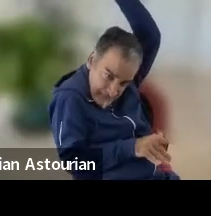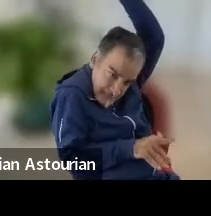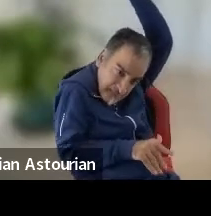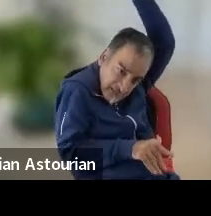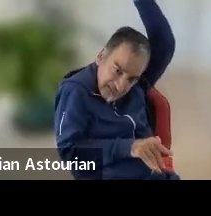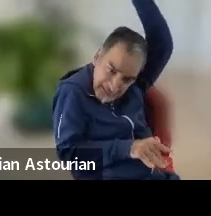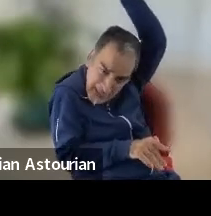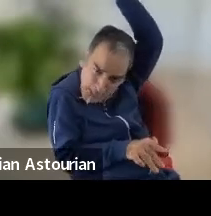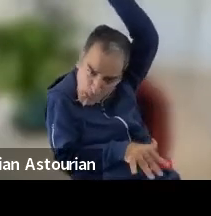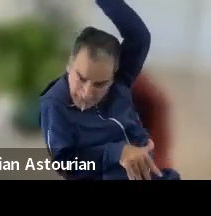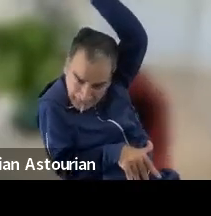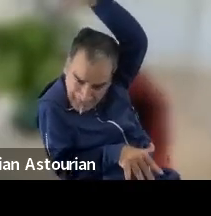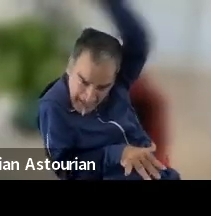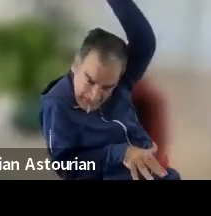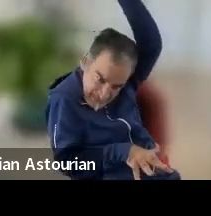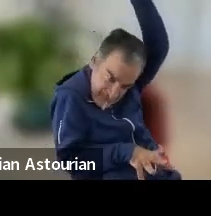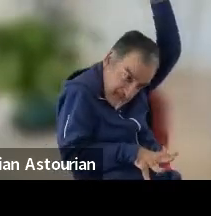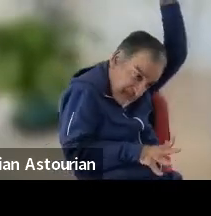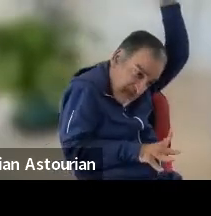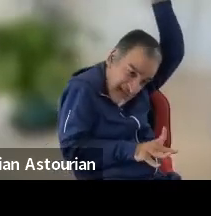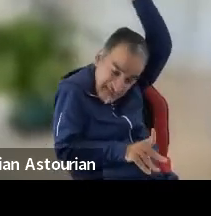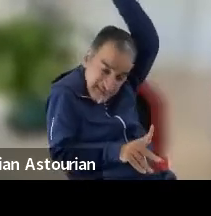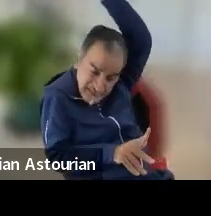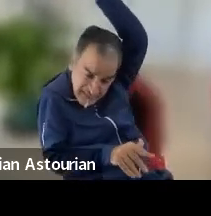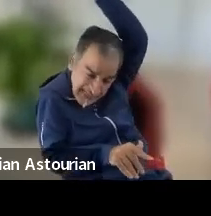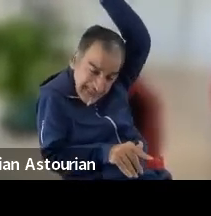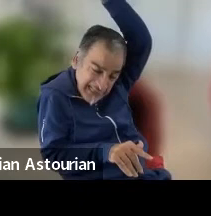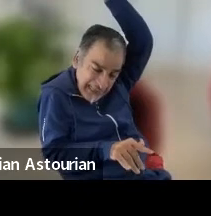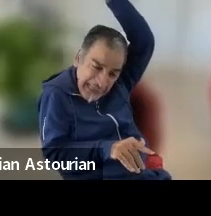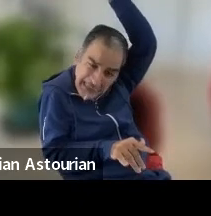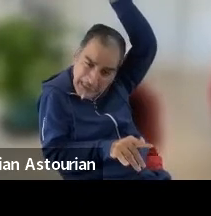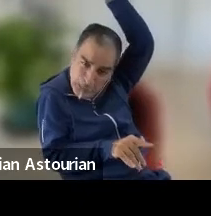flexibility in the workplace and in